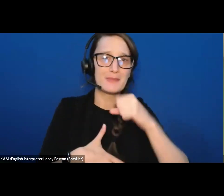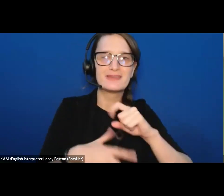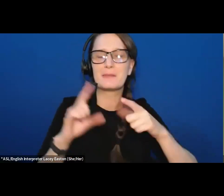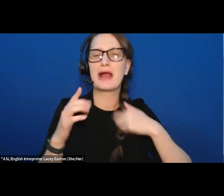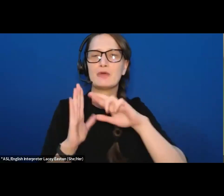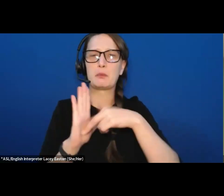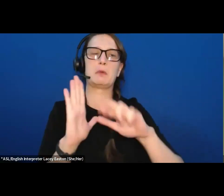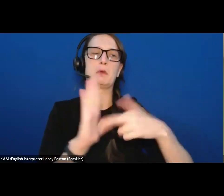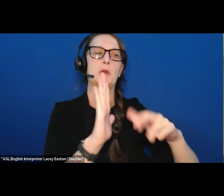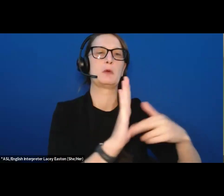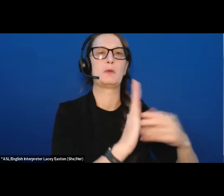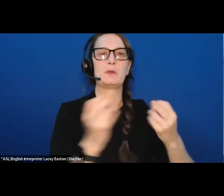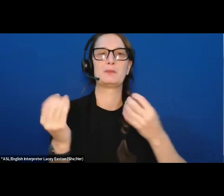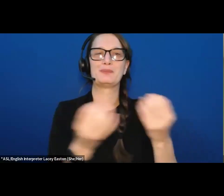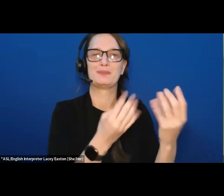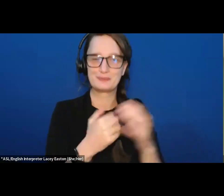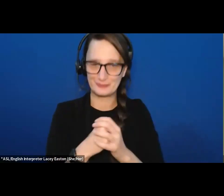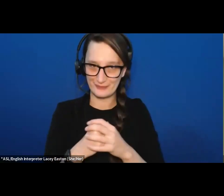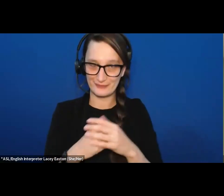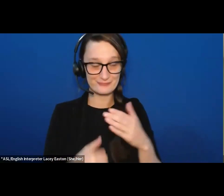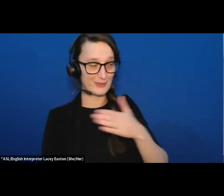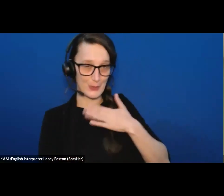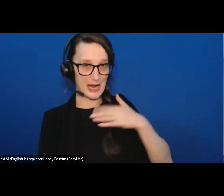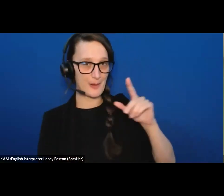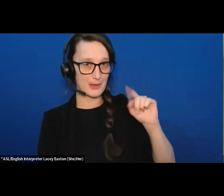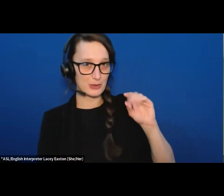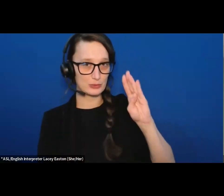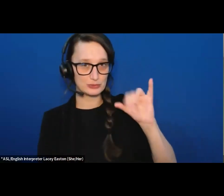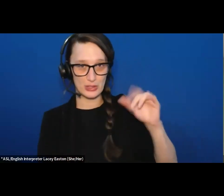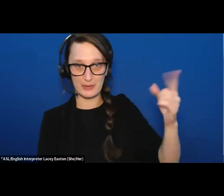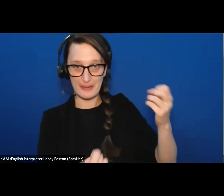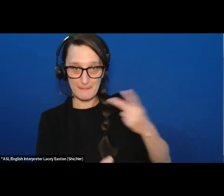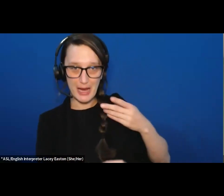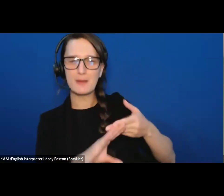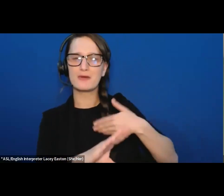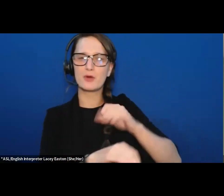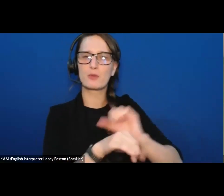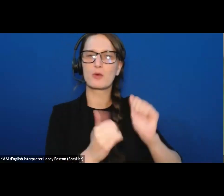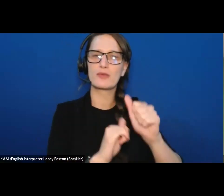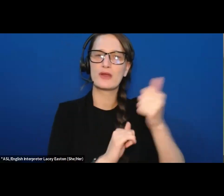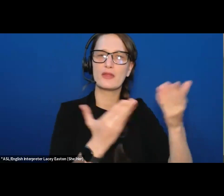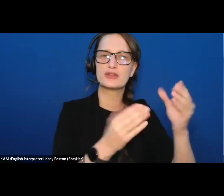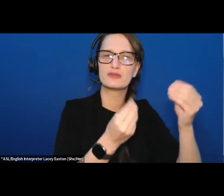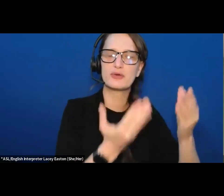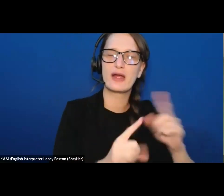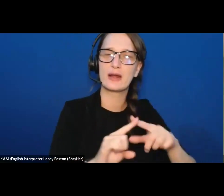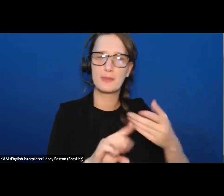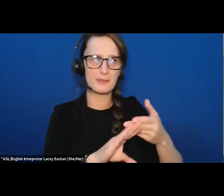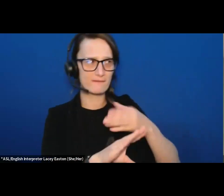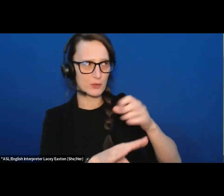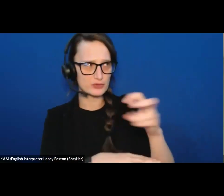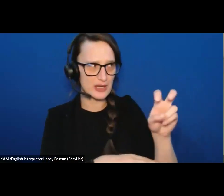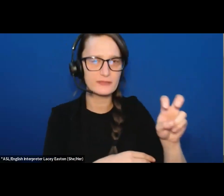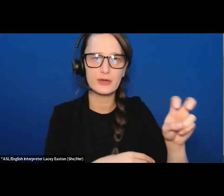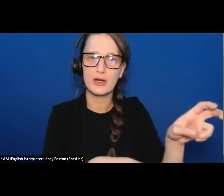Awesome. And we're happy to have Toby back. Toby was working with one of our service providers. And before that, Toby, you were with us for how many years? And you had two different jobs